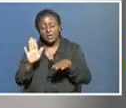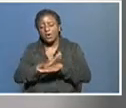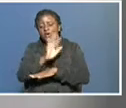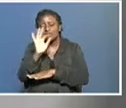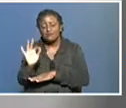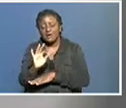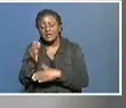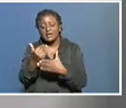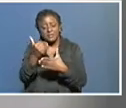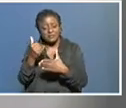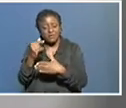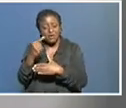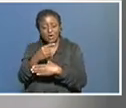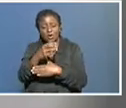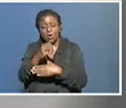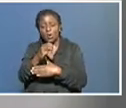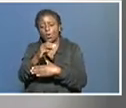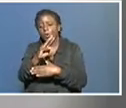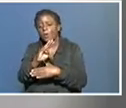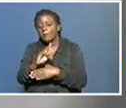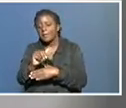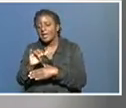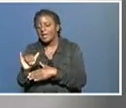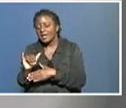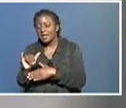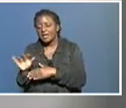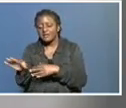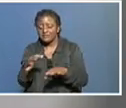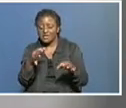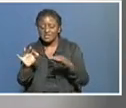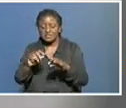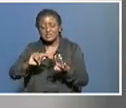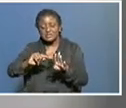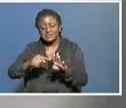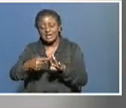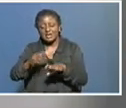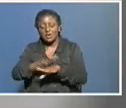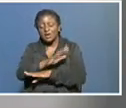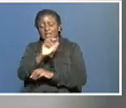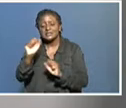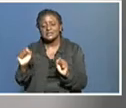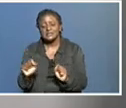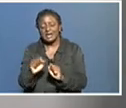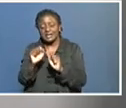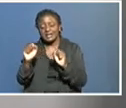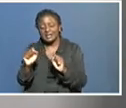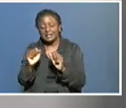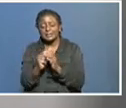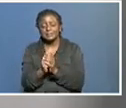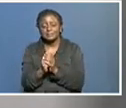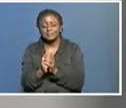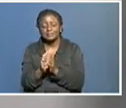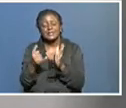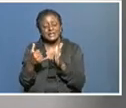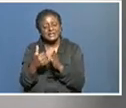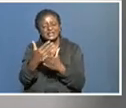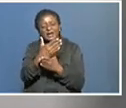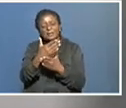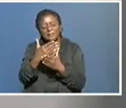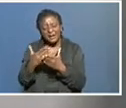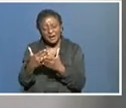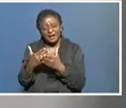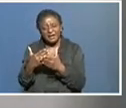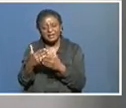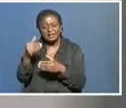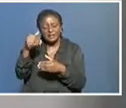of the Gombe Festival that's being opened there, launched there on Saturday. Sorry, that same evening, Friday evening. So it is a part of